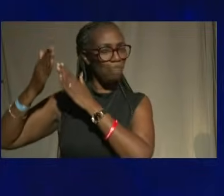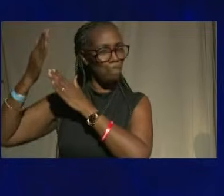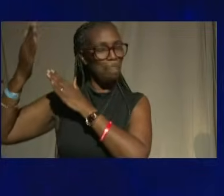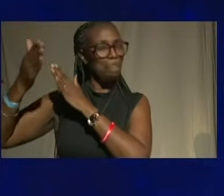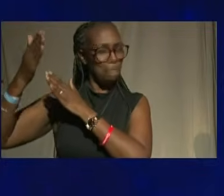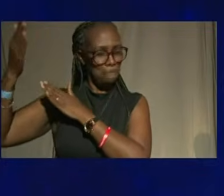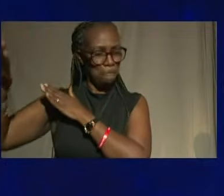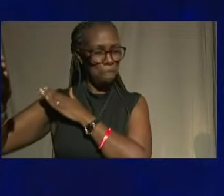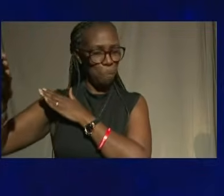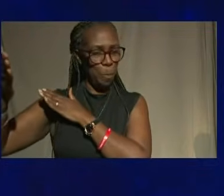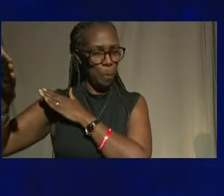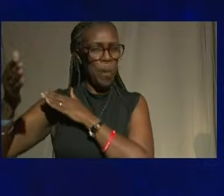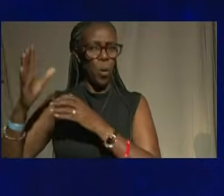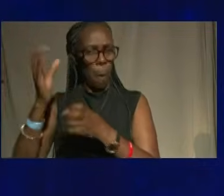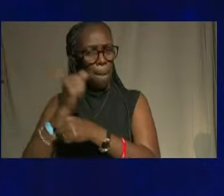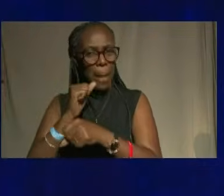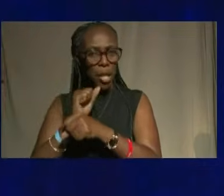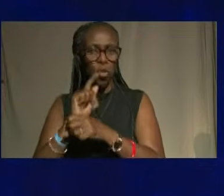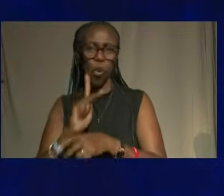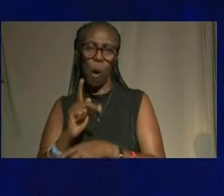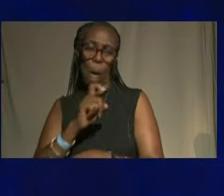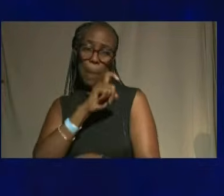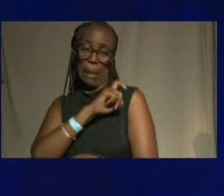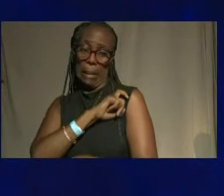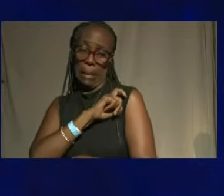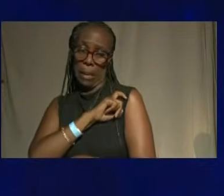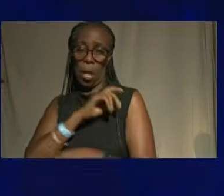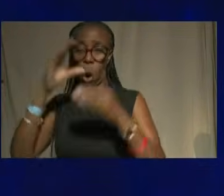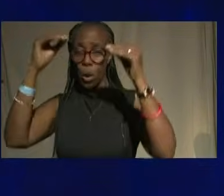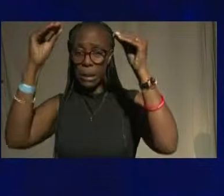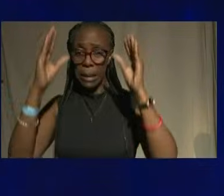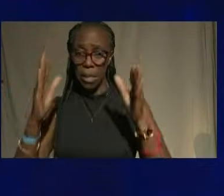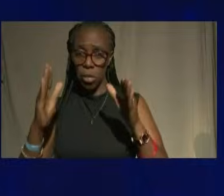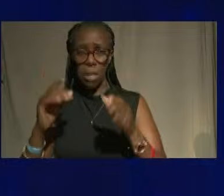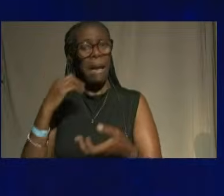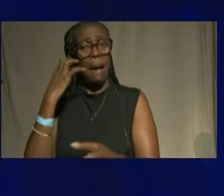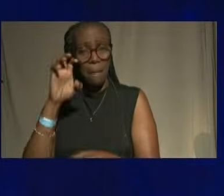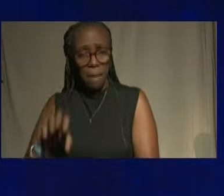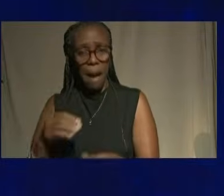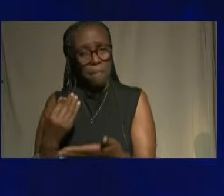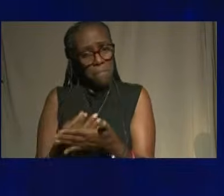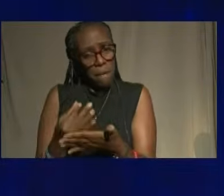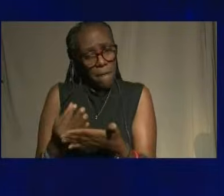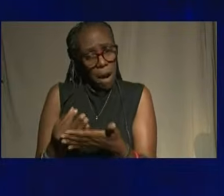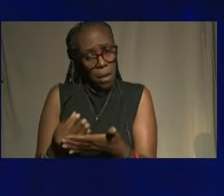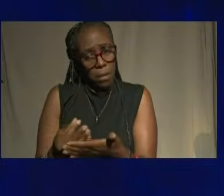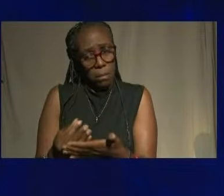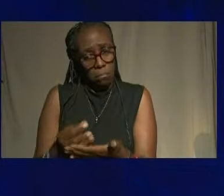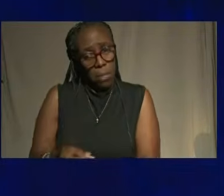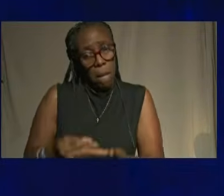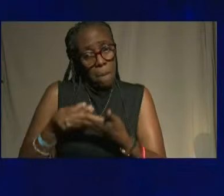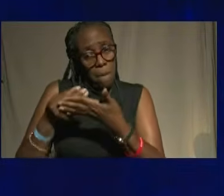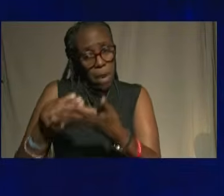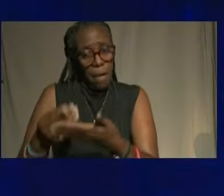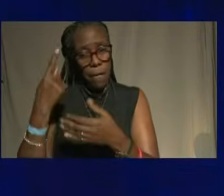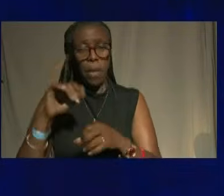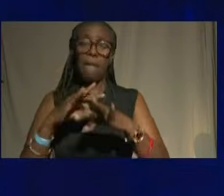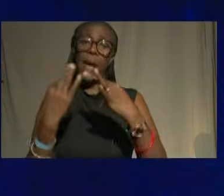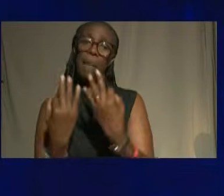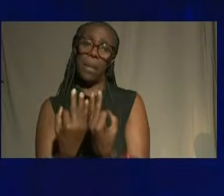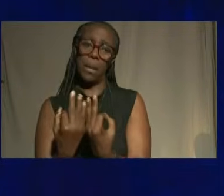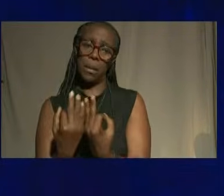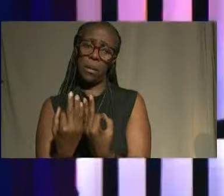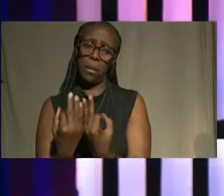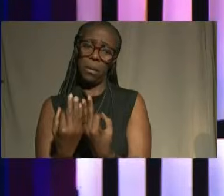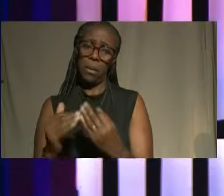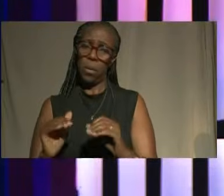police officers can provide for their families in the way they should. We want to rebuild the working class and the middle